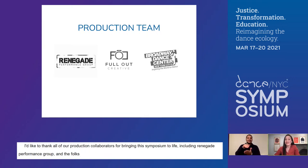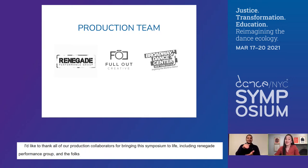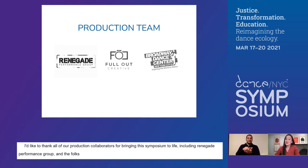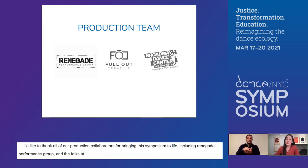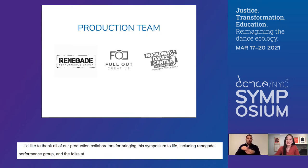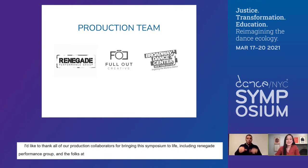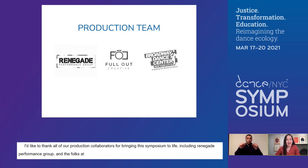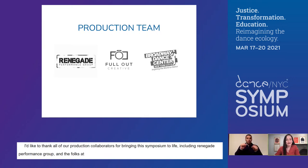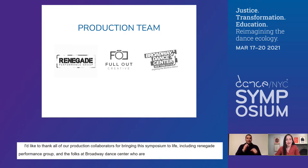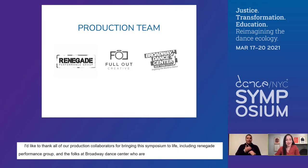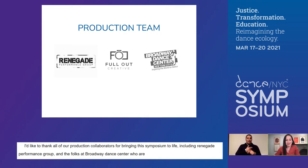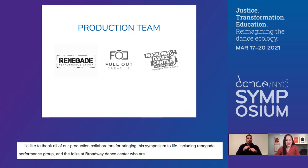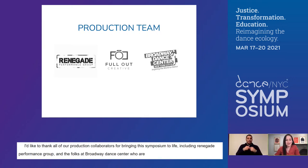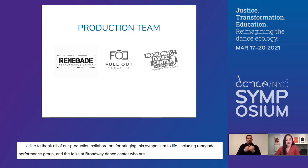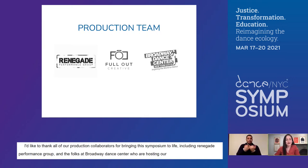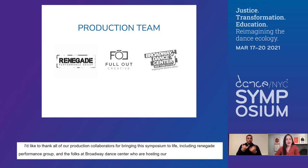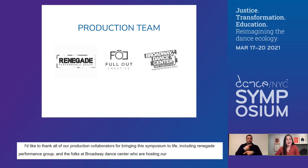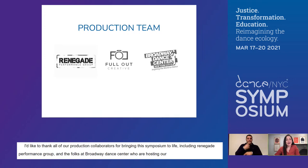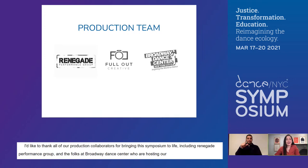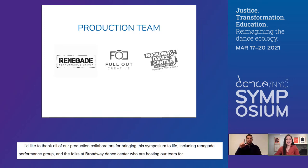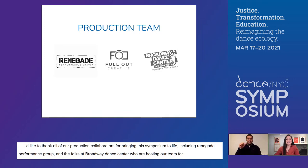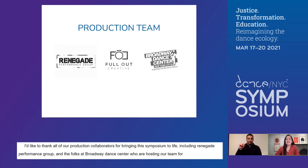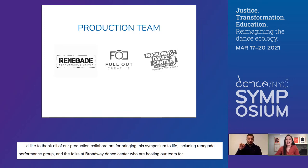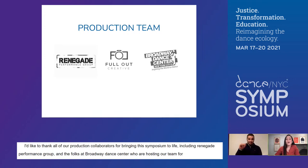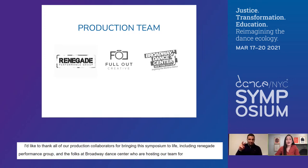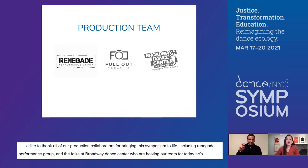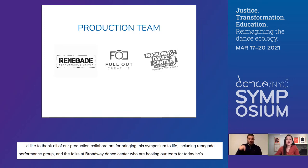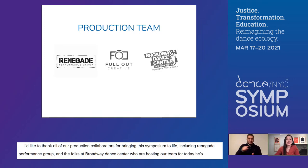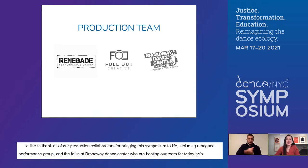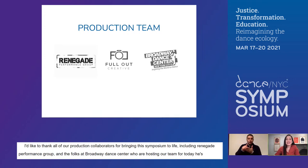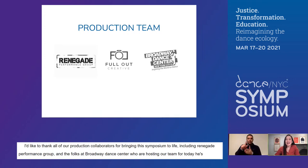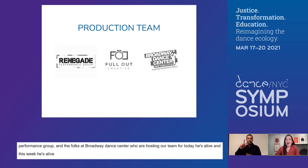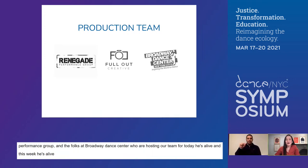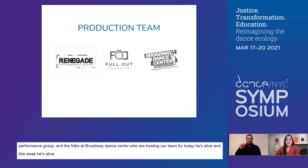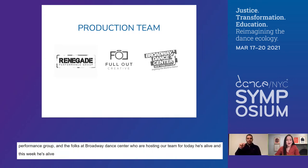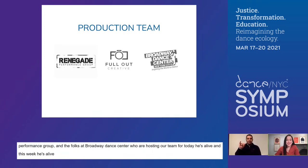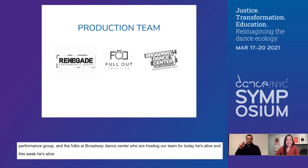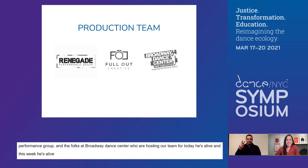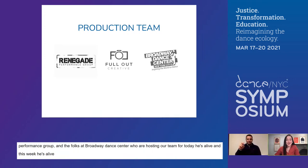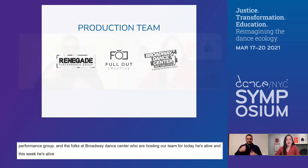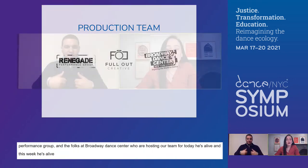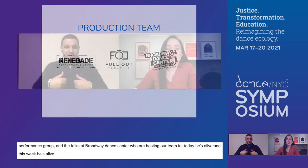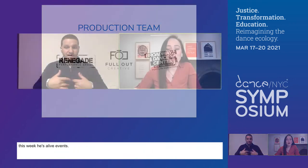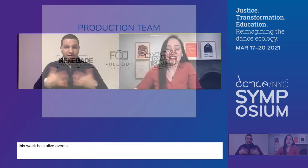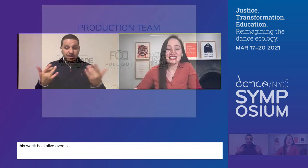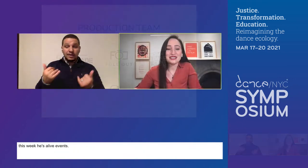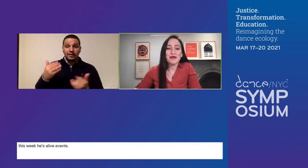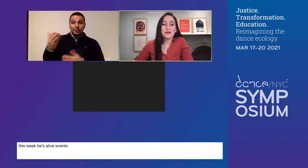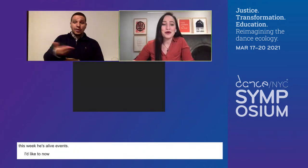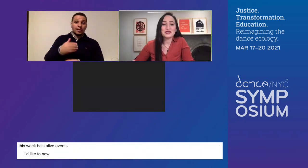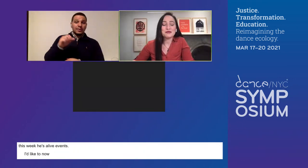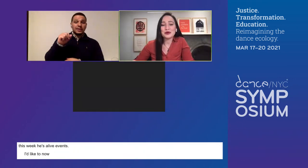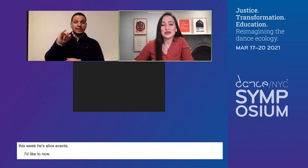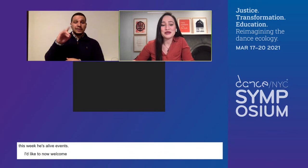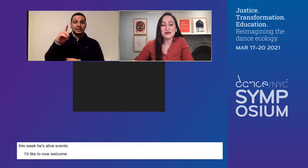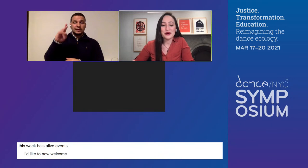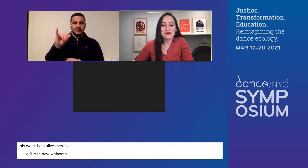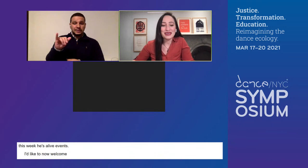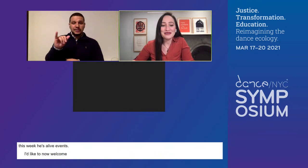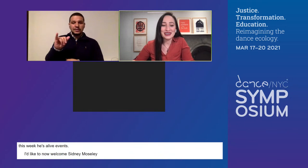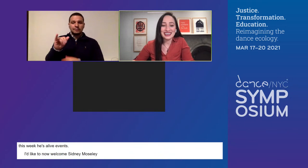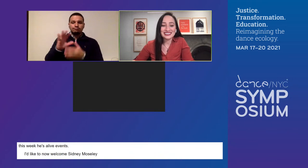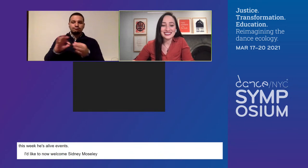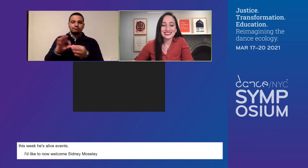for today's live and this week's live events. I'd like to now welcome Sydney L. Mosley to offer remarks as a member